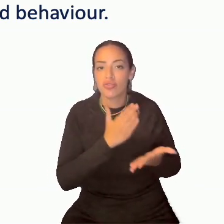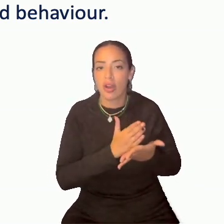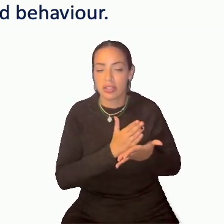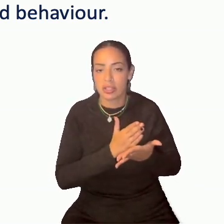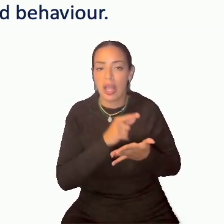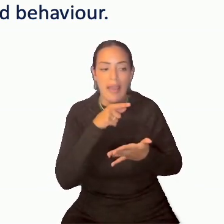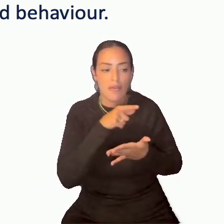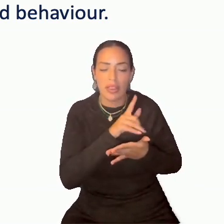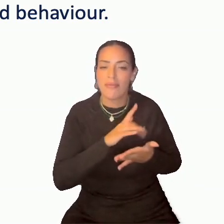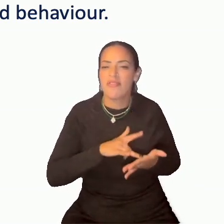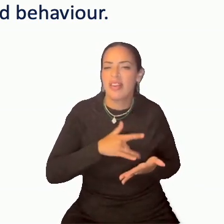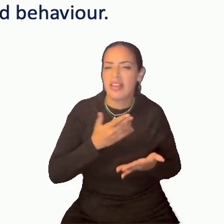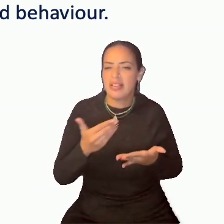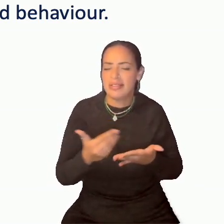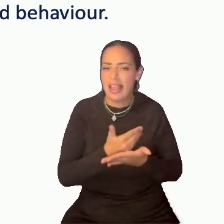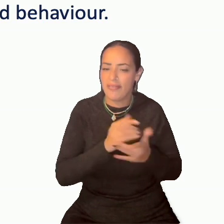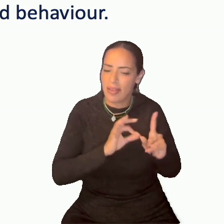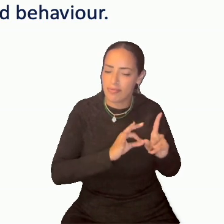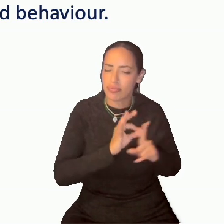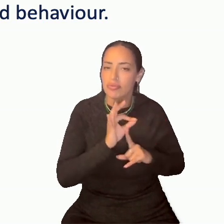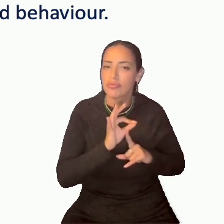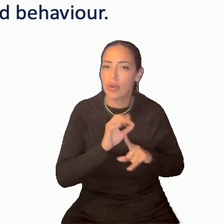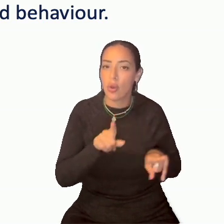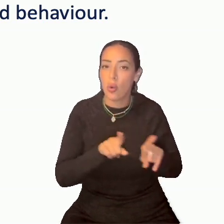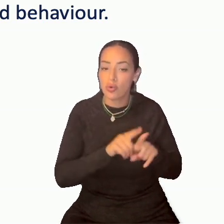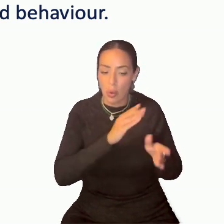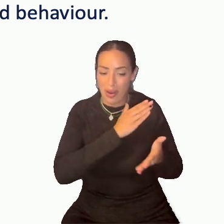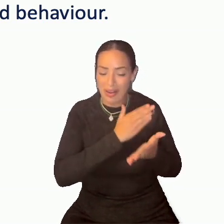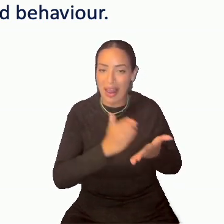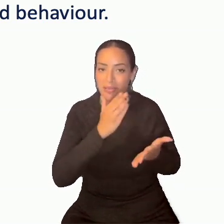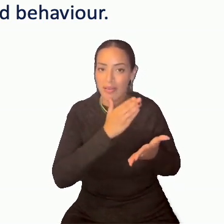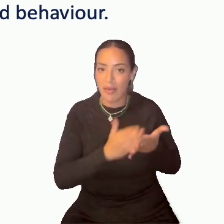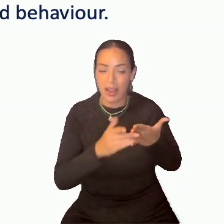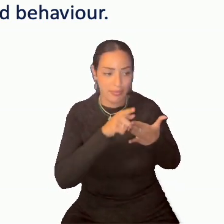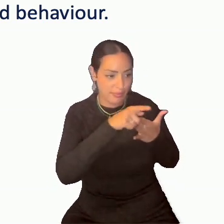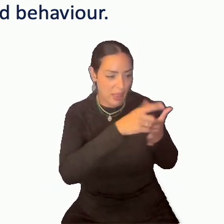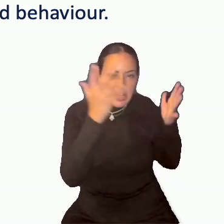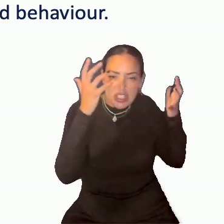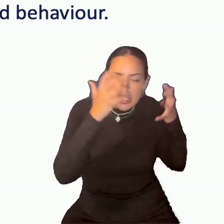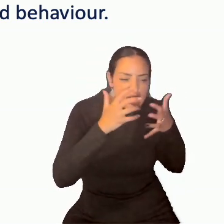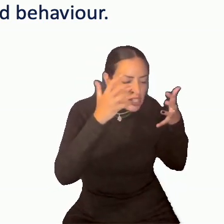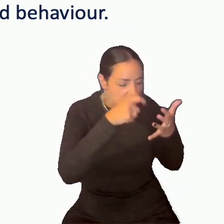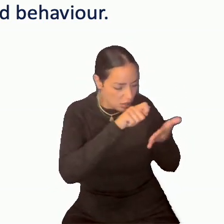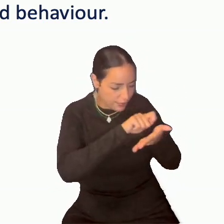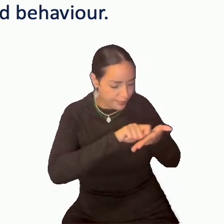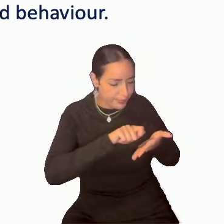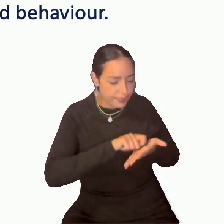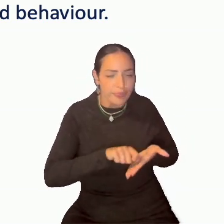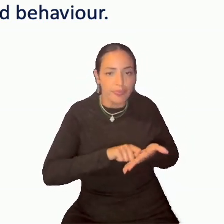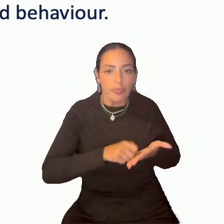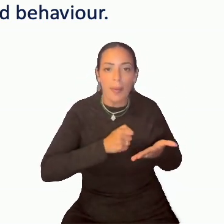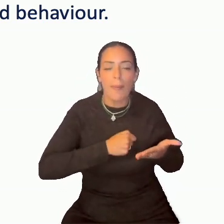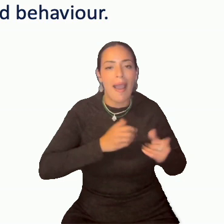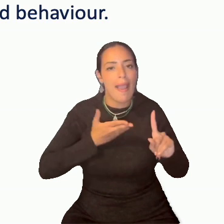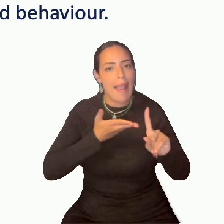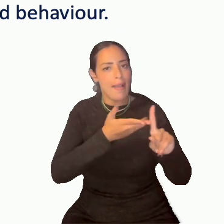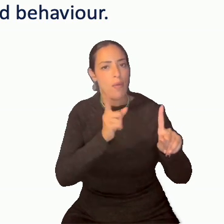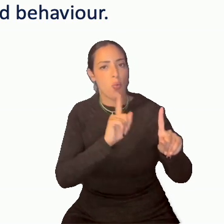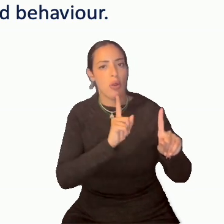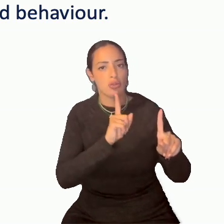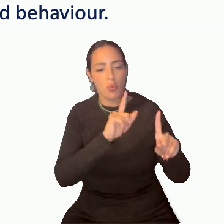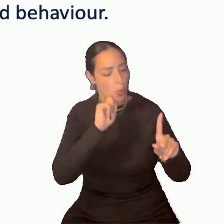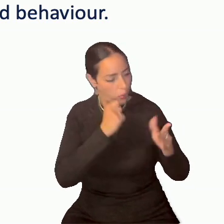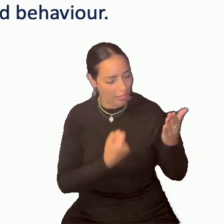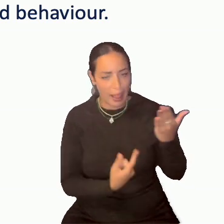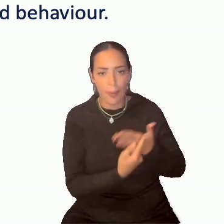safety. It's also essential to clarify what you intend to do with their concerns and to update them as to the outcome of these